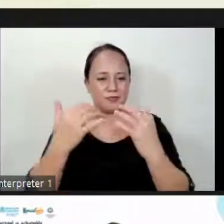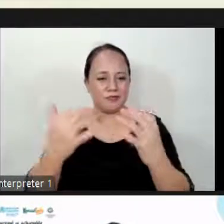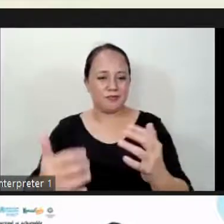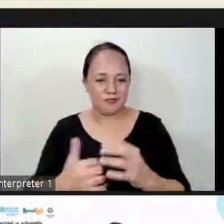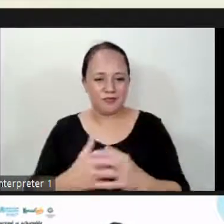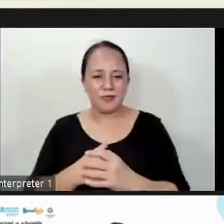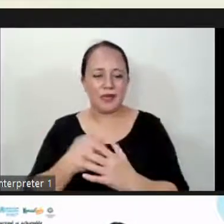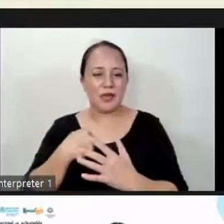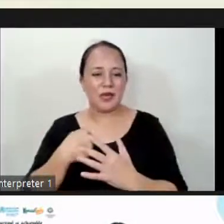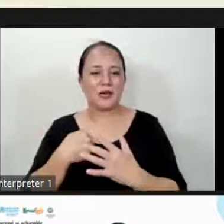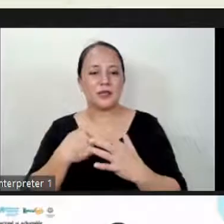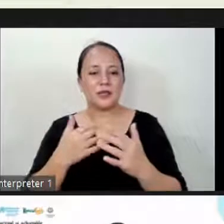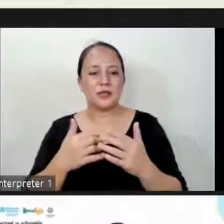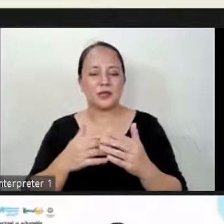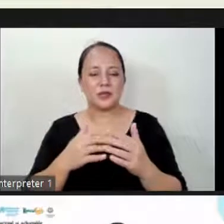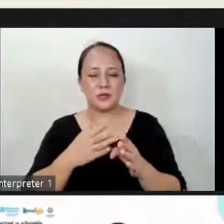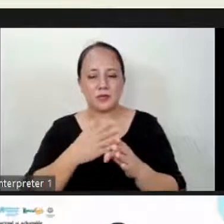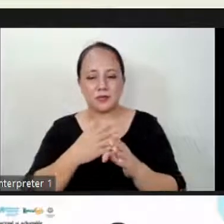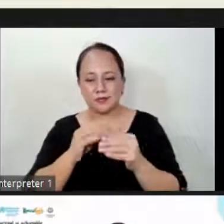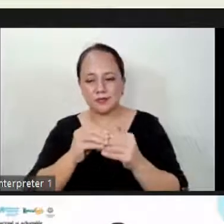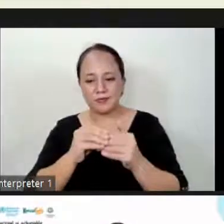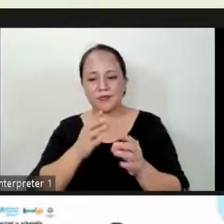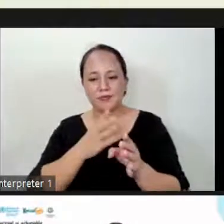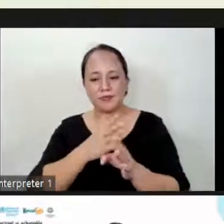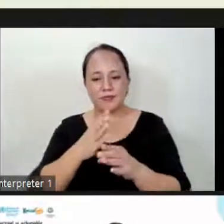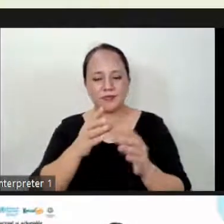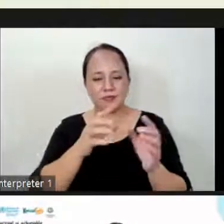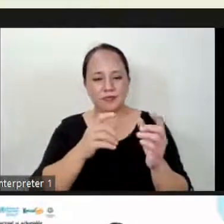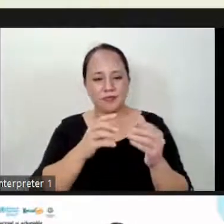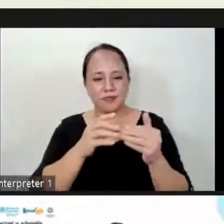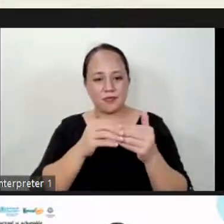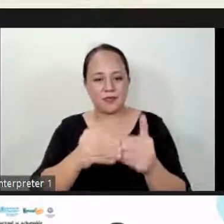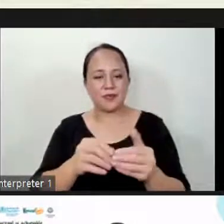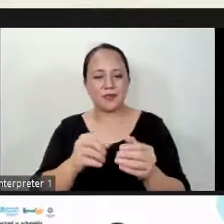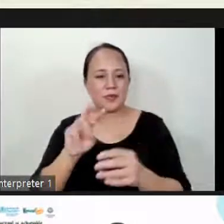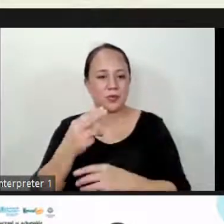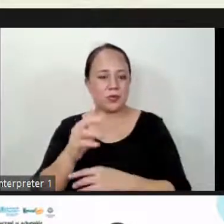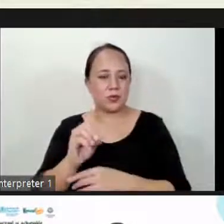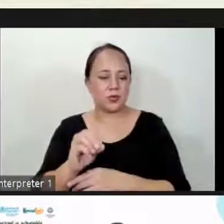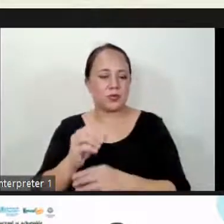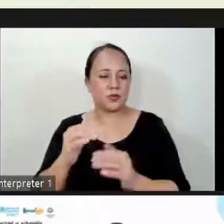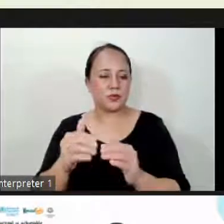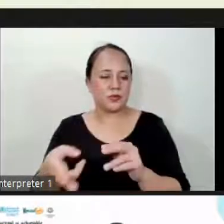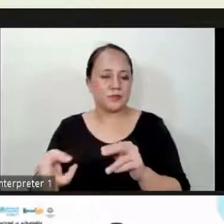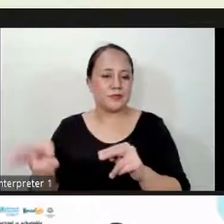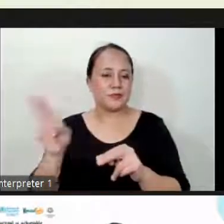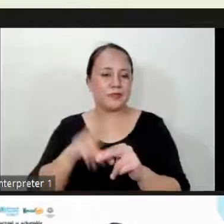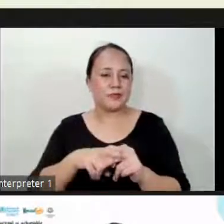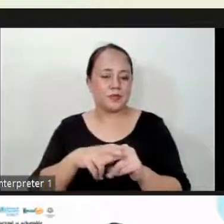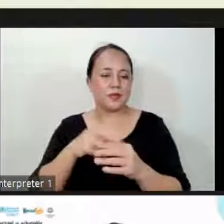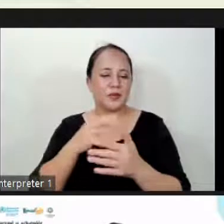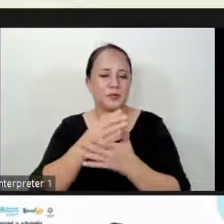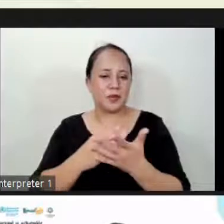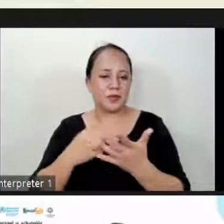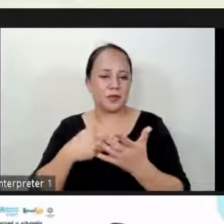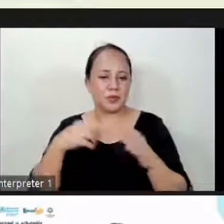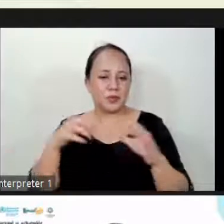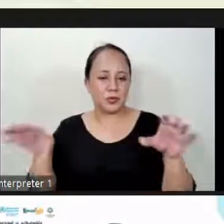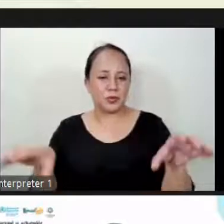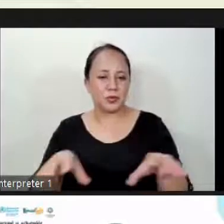is a step in the right direction. WHO is very pleased to be part of this